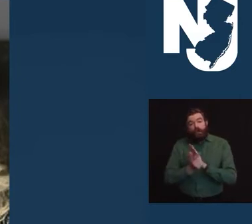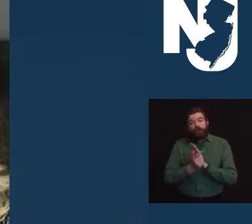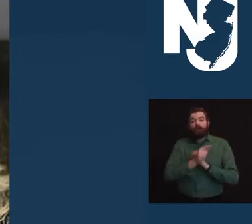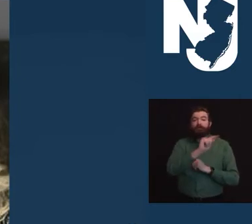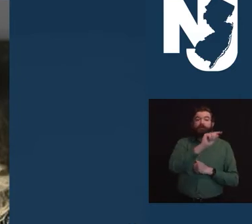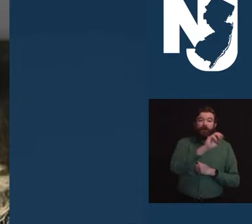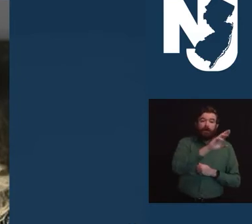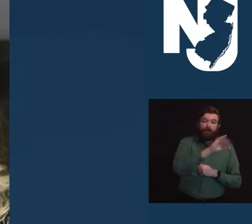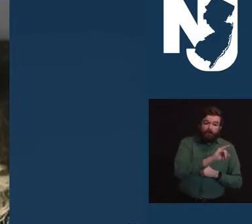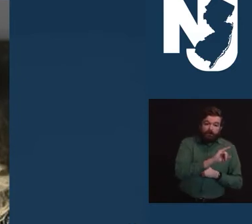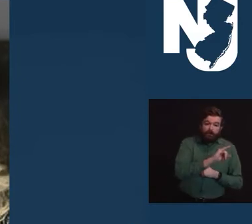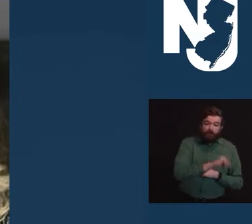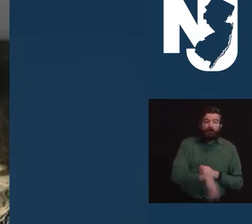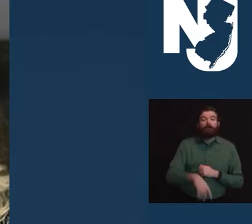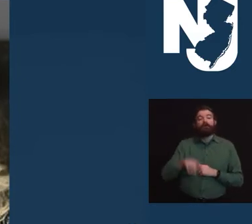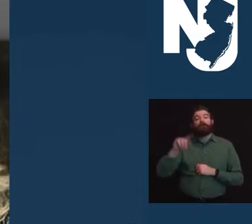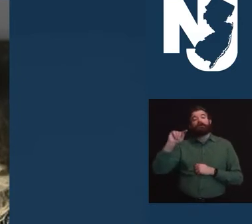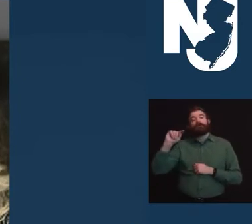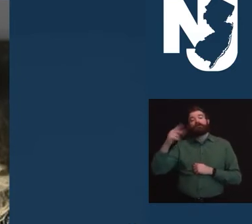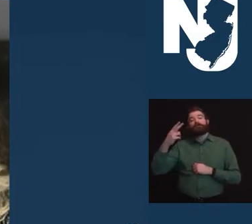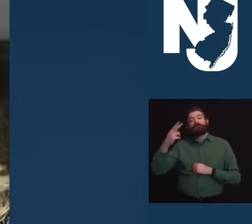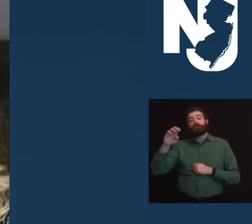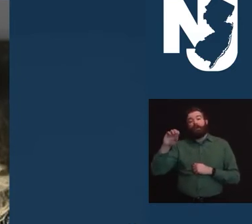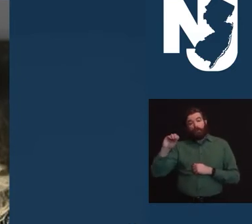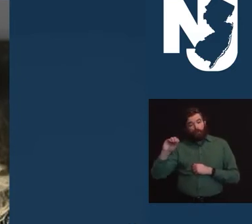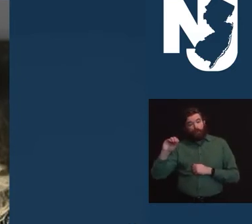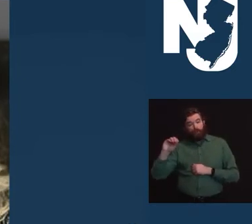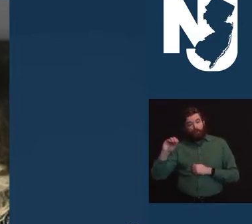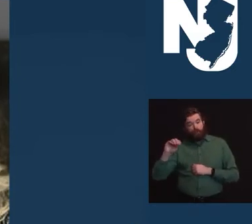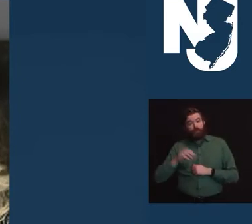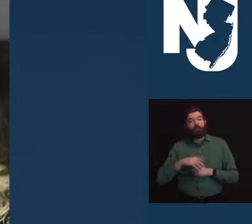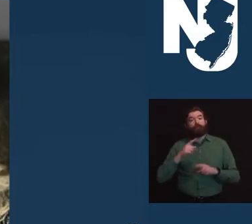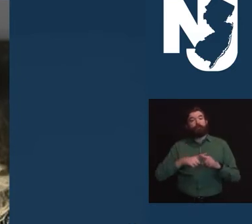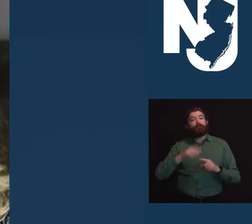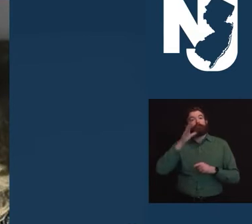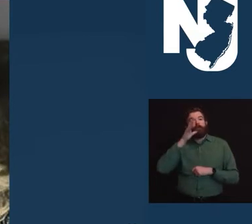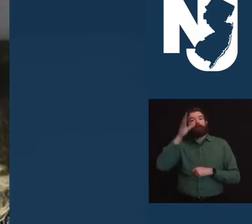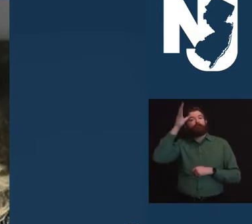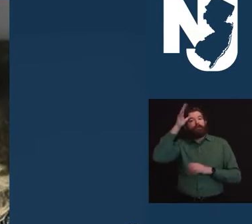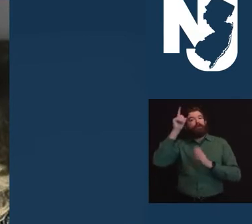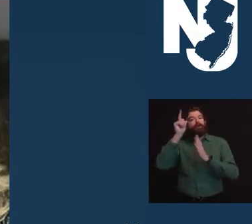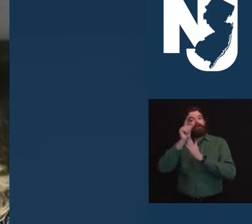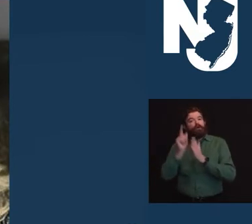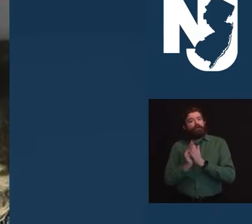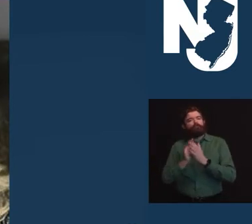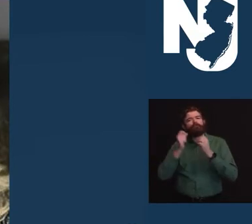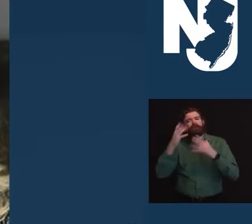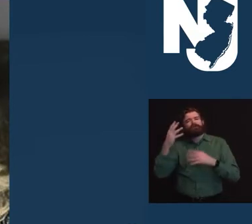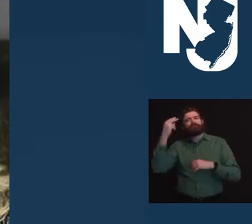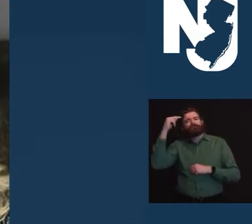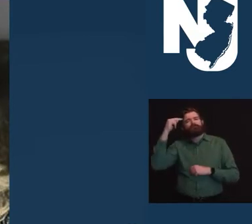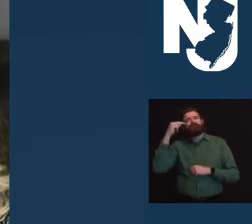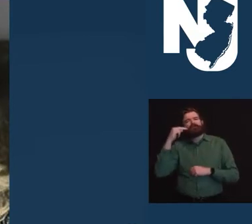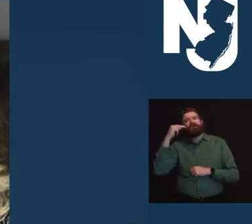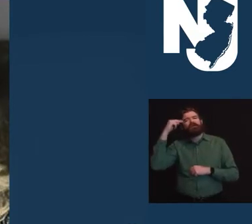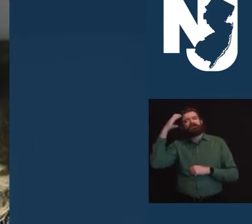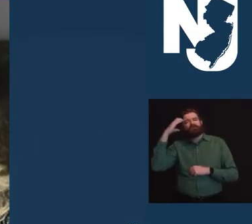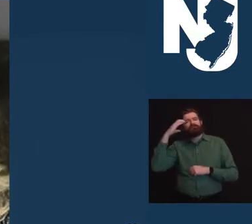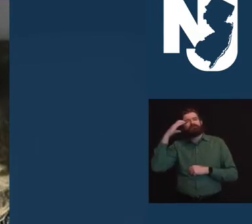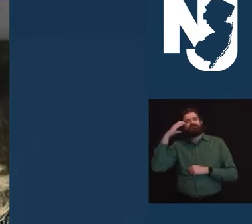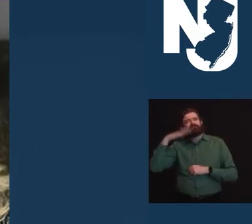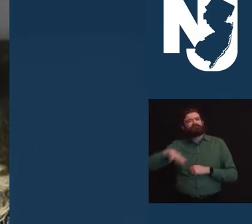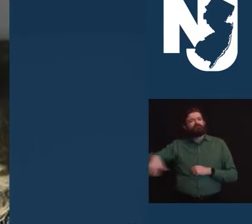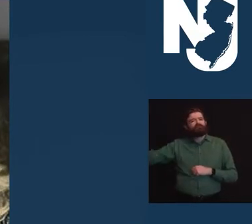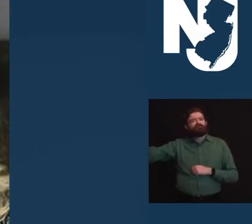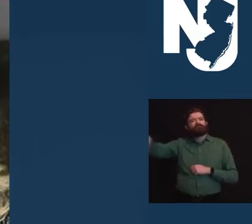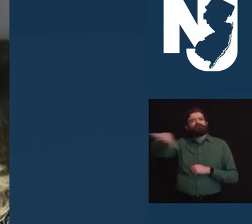and Theo, her mother and father-in-law, Carol and John, and numerous nieces, nephews, and cousins. I'm sure I've missed a few. I believe